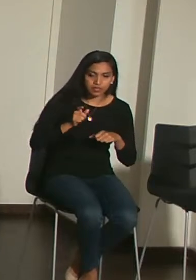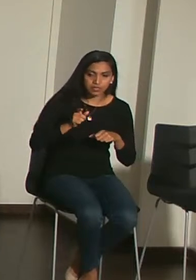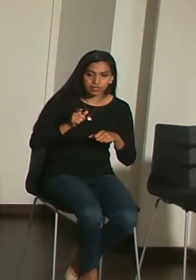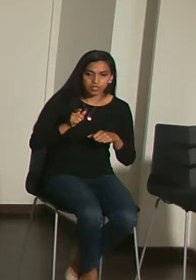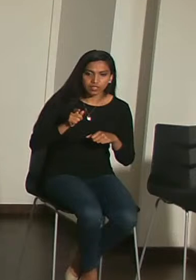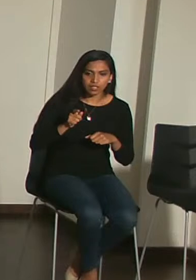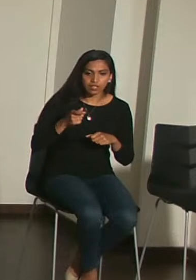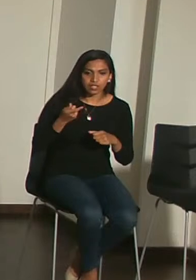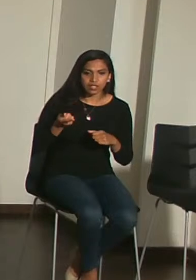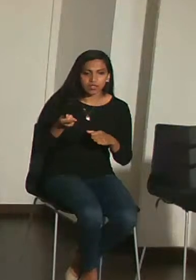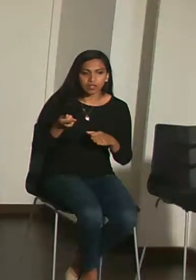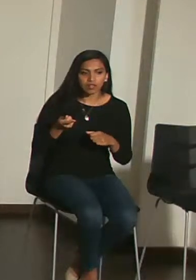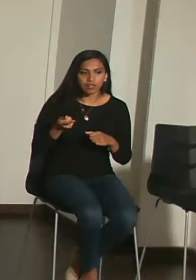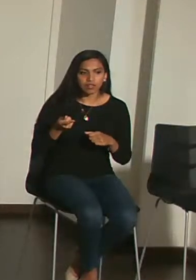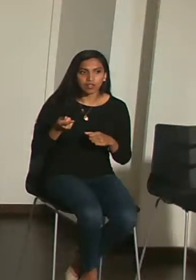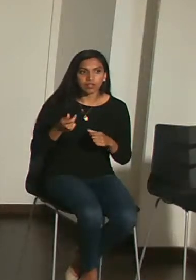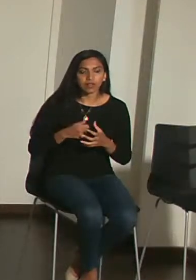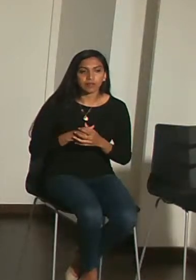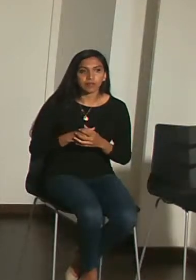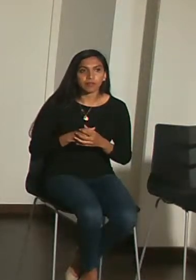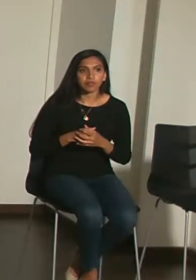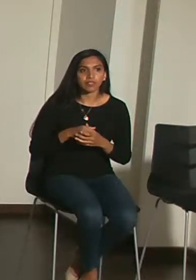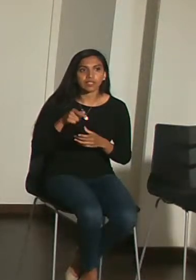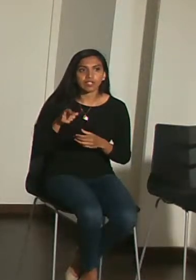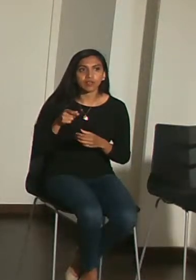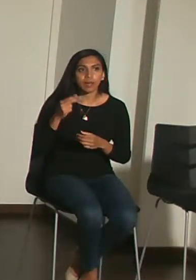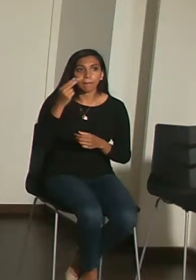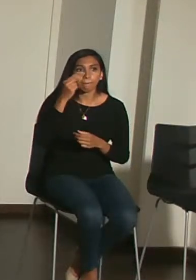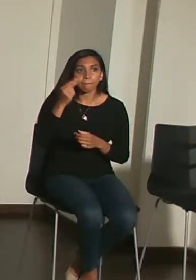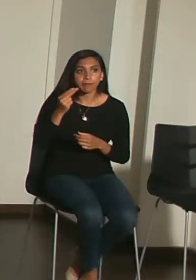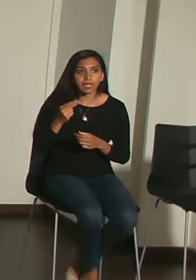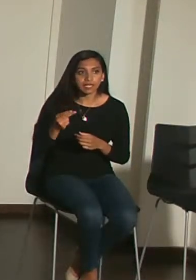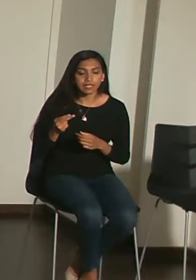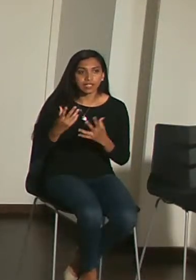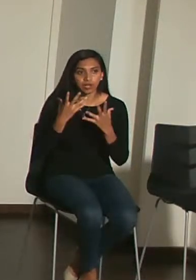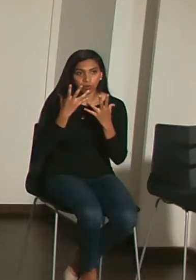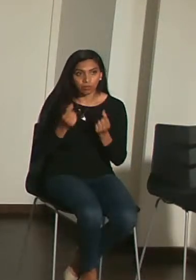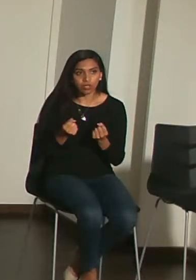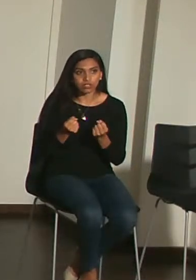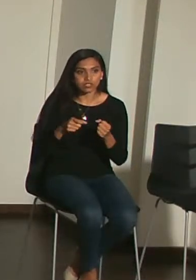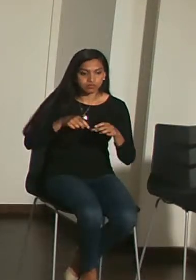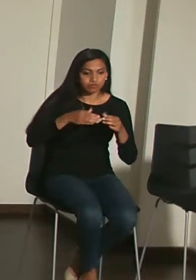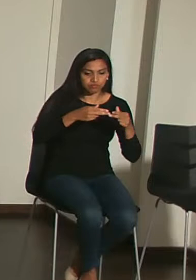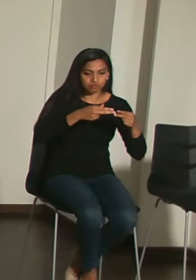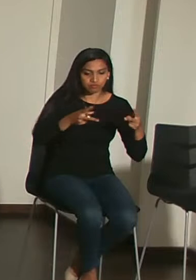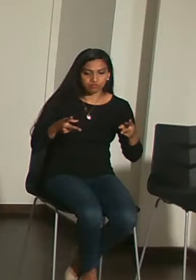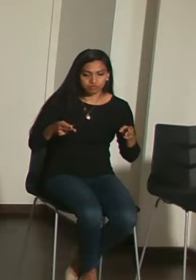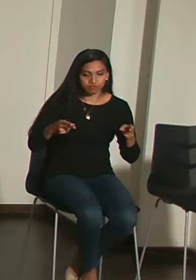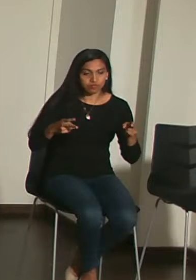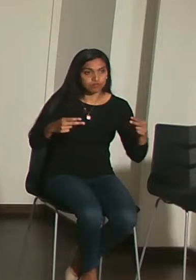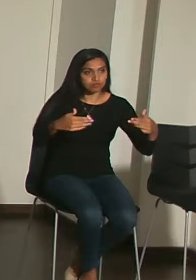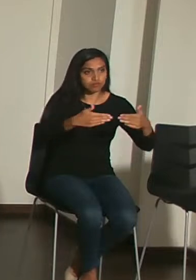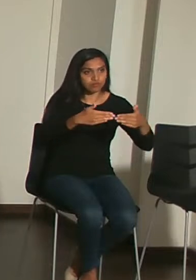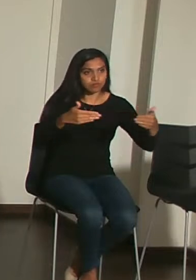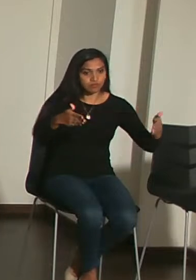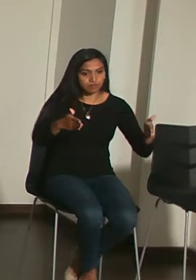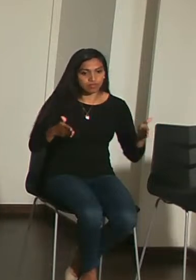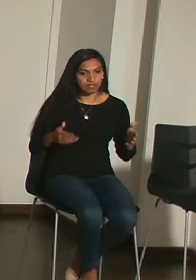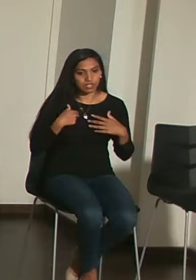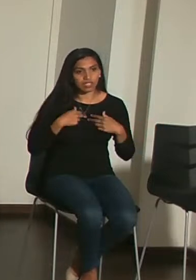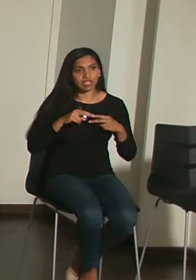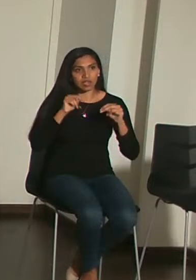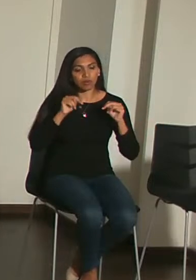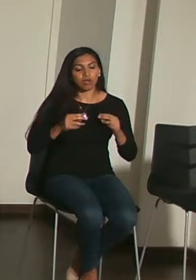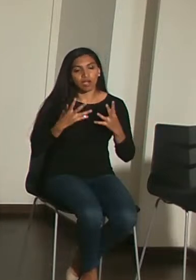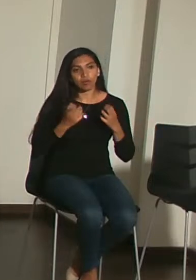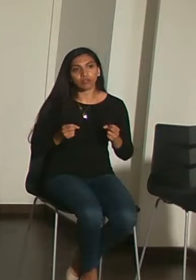convincing him that he can't saw off the painting. I was trying to find ways, and I was like intuitively, I just said, "This costs so